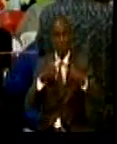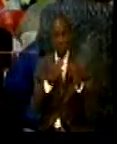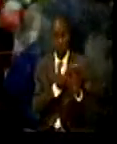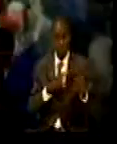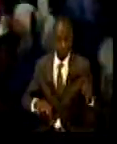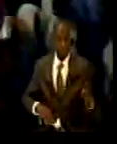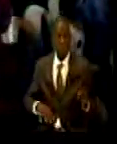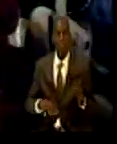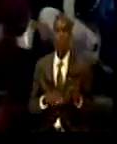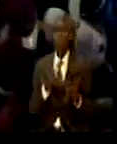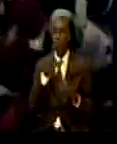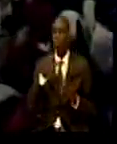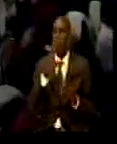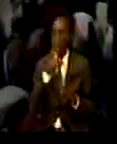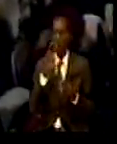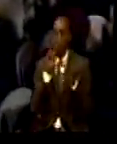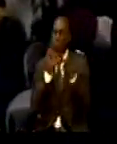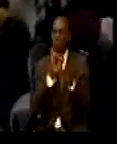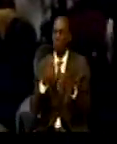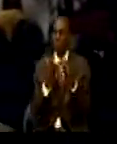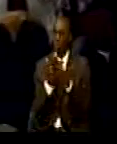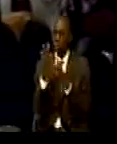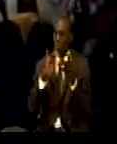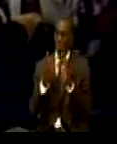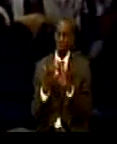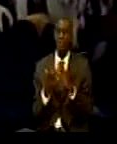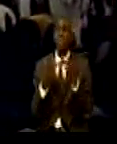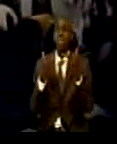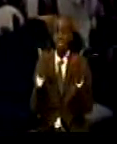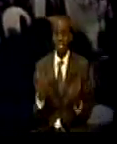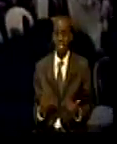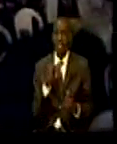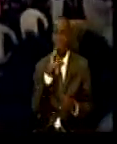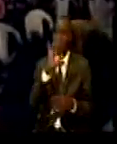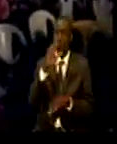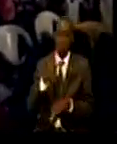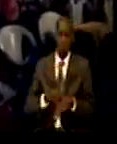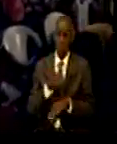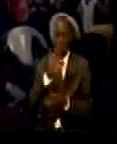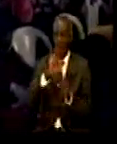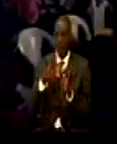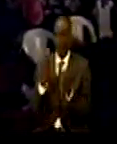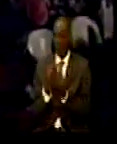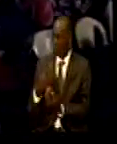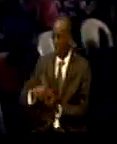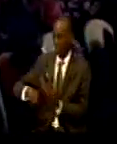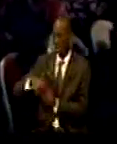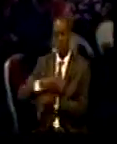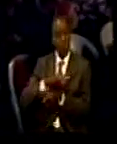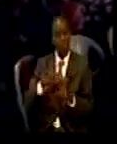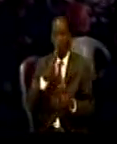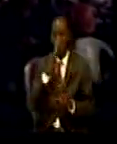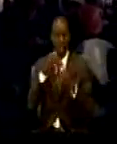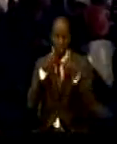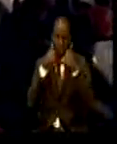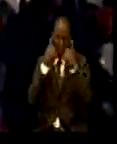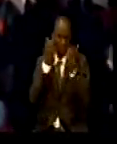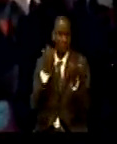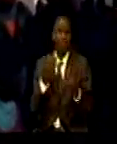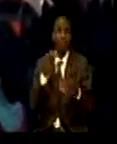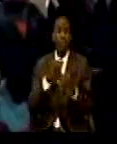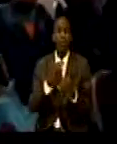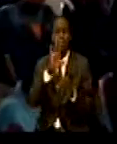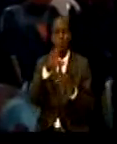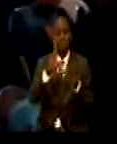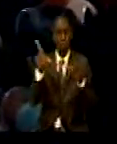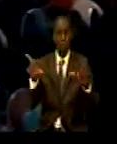time for your salvation to come. At home there, where you are watching, in a local church there, where you are watching, on